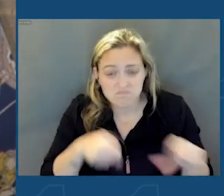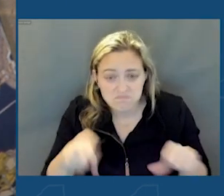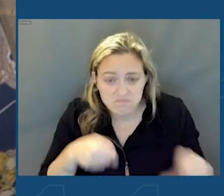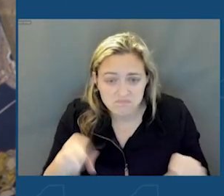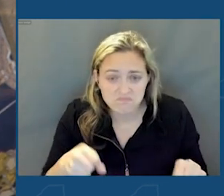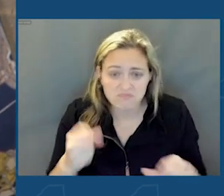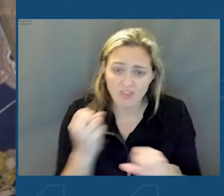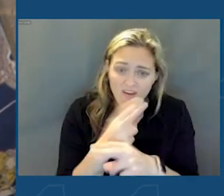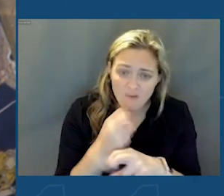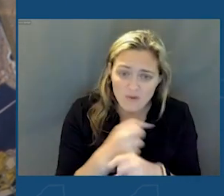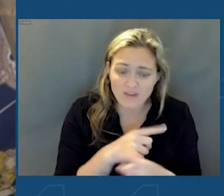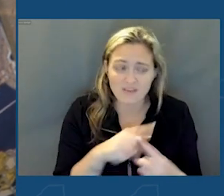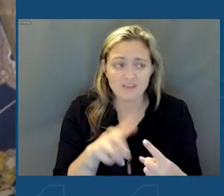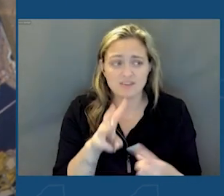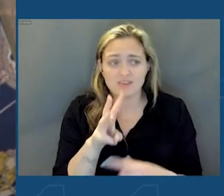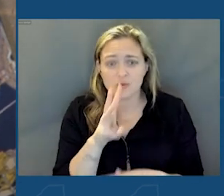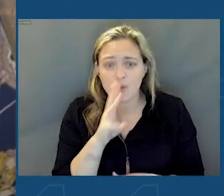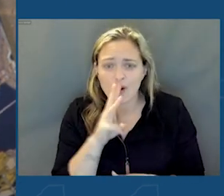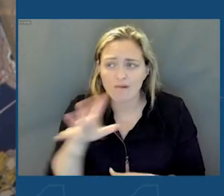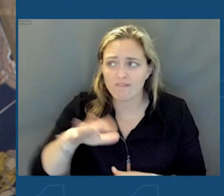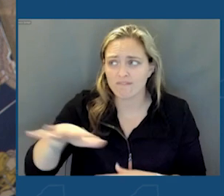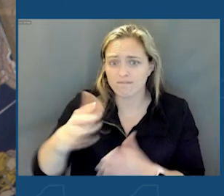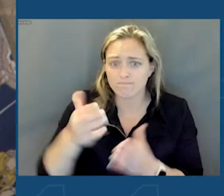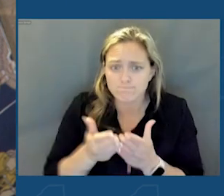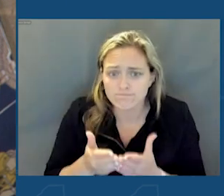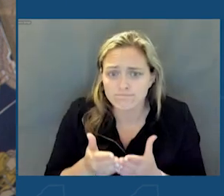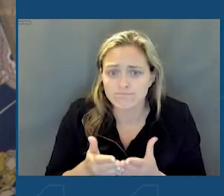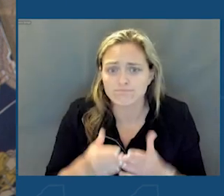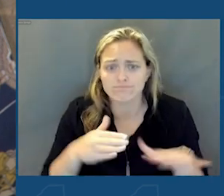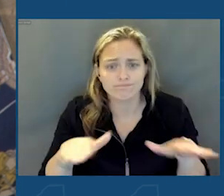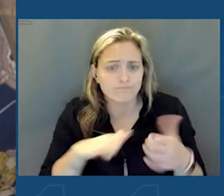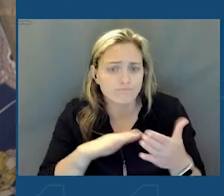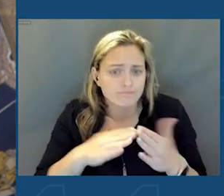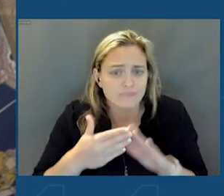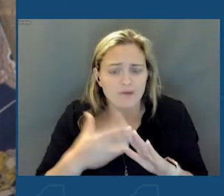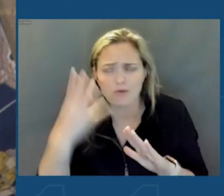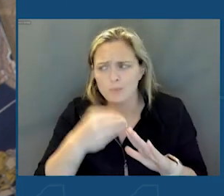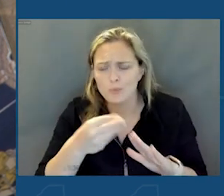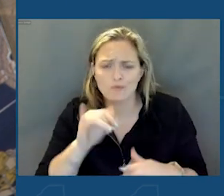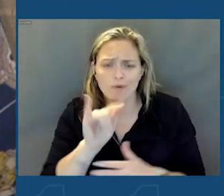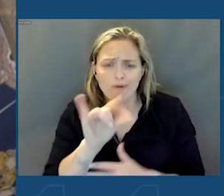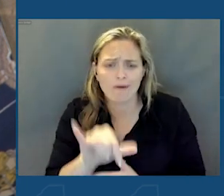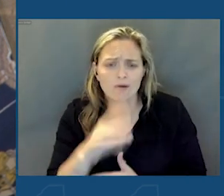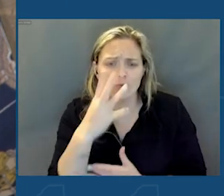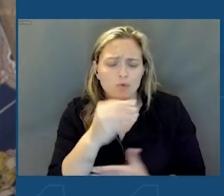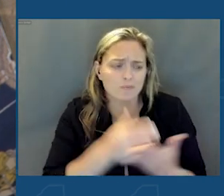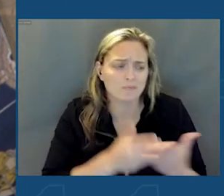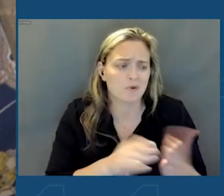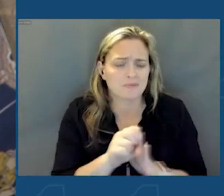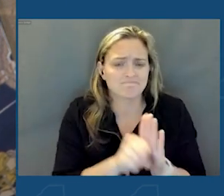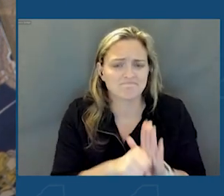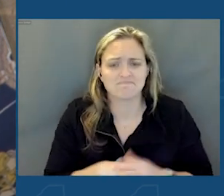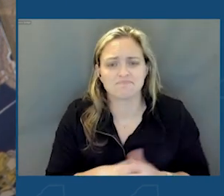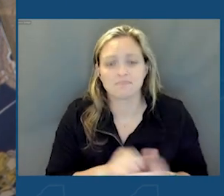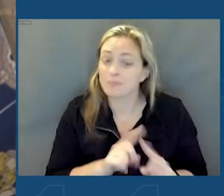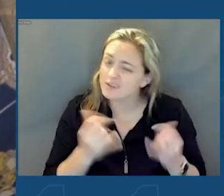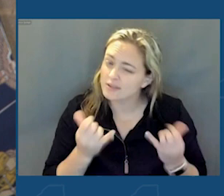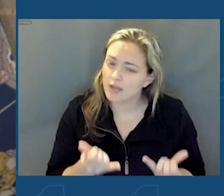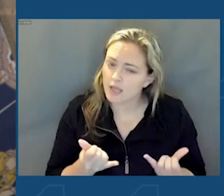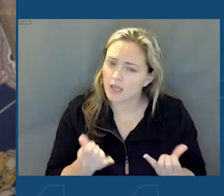highways, I've been on the waterways, I've walked through your small towns in this beautiful county, this beautiful part of our state. But today is